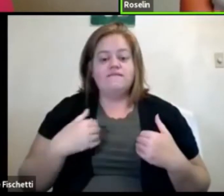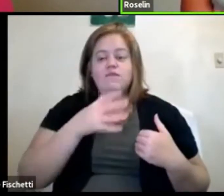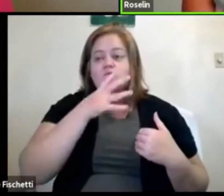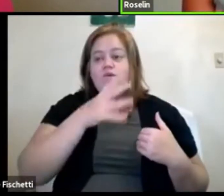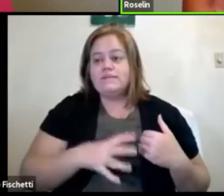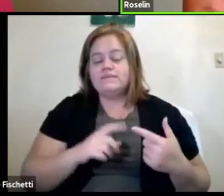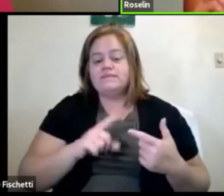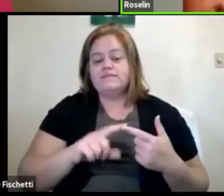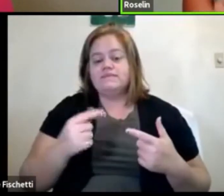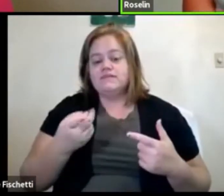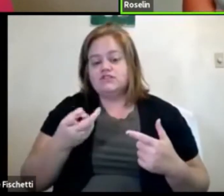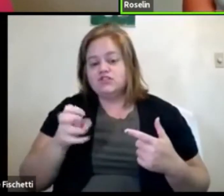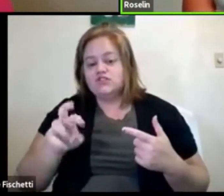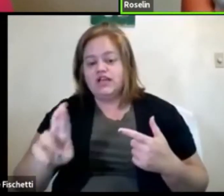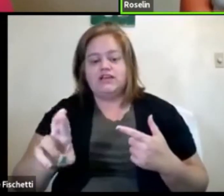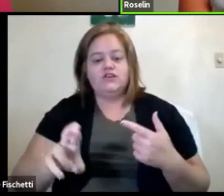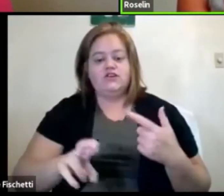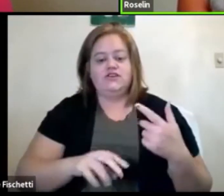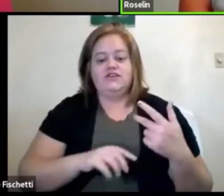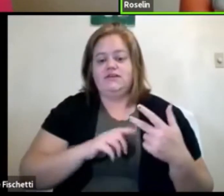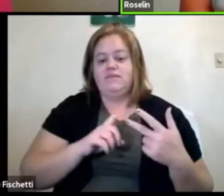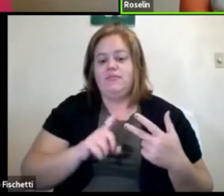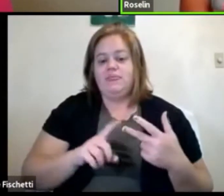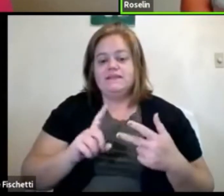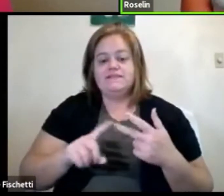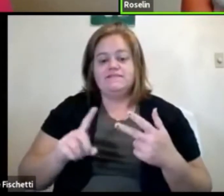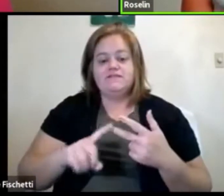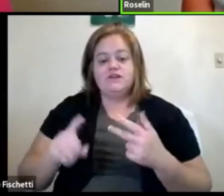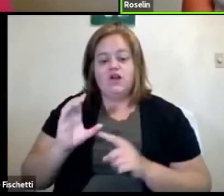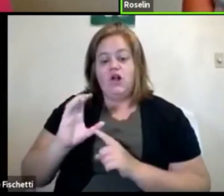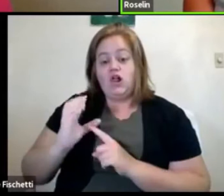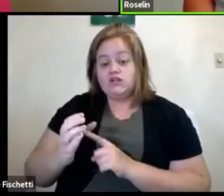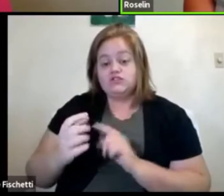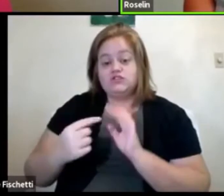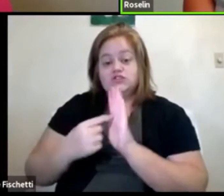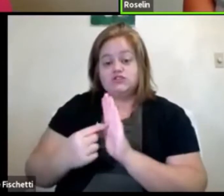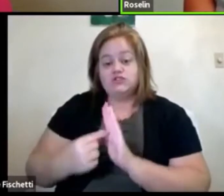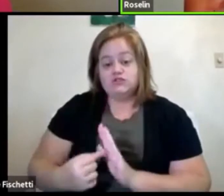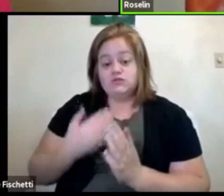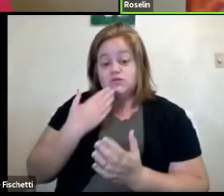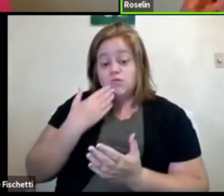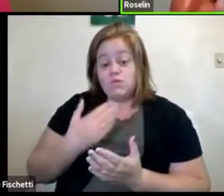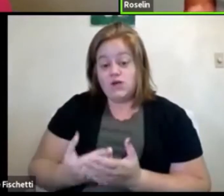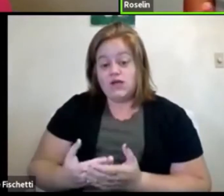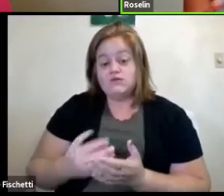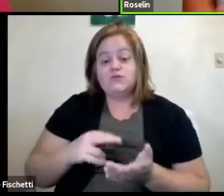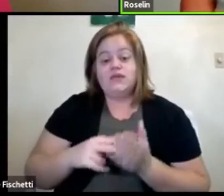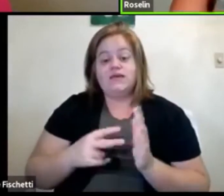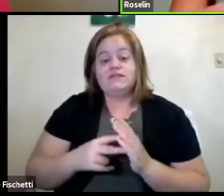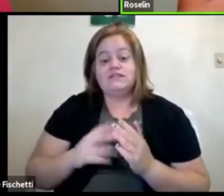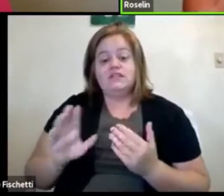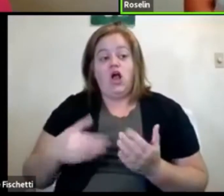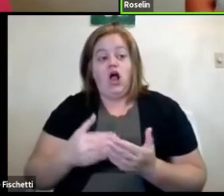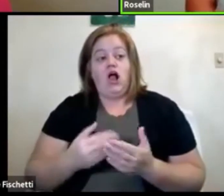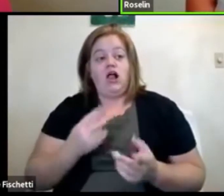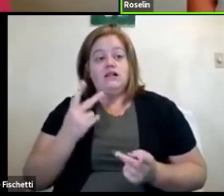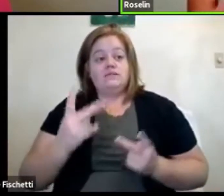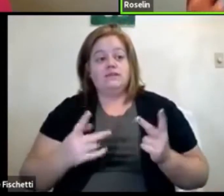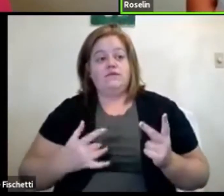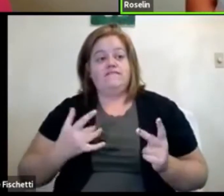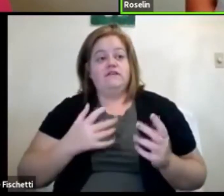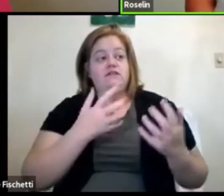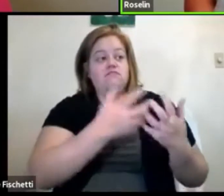gender representation, you have different cultural representation, so that it opens the door to be even more creative,